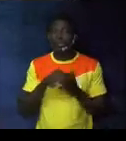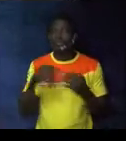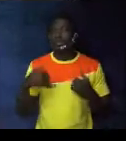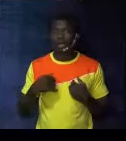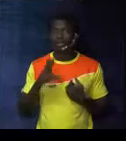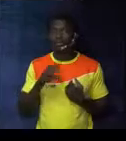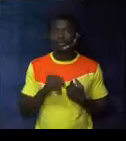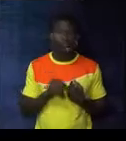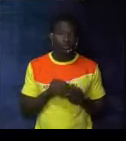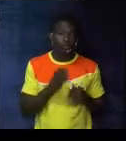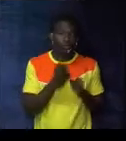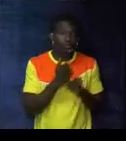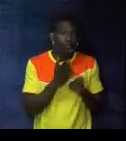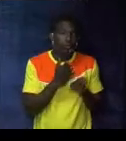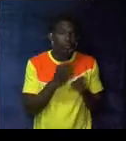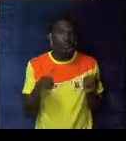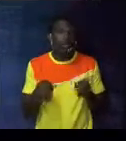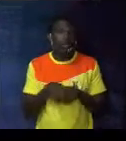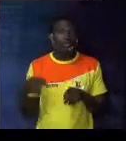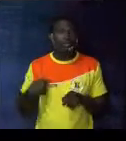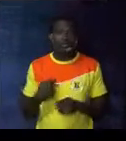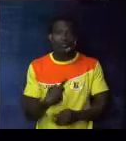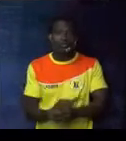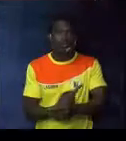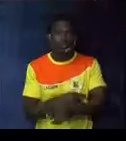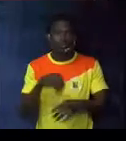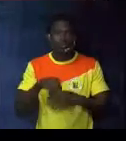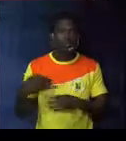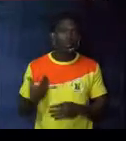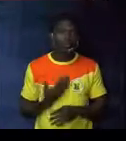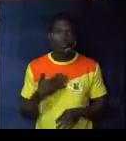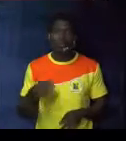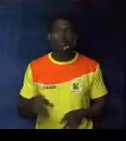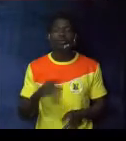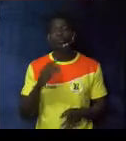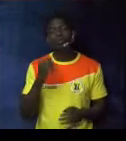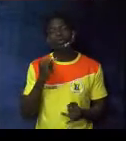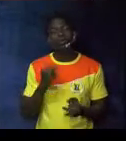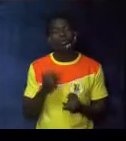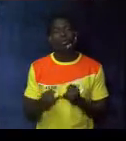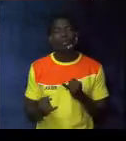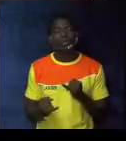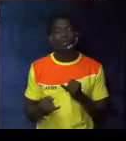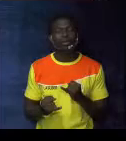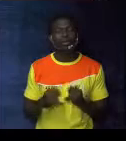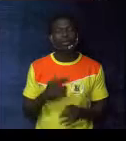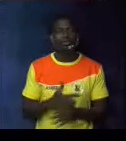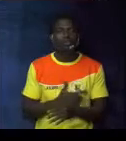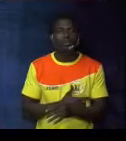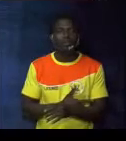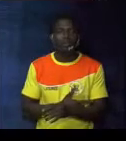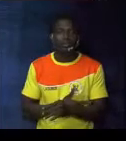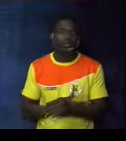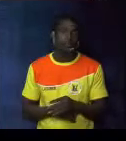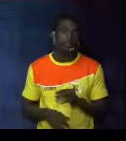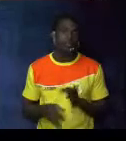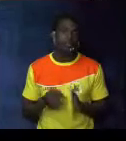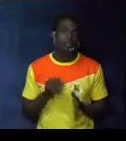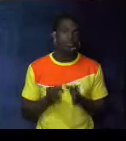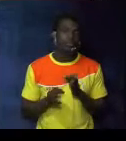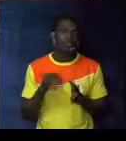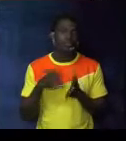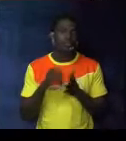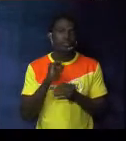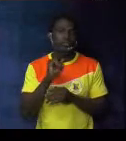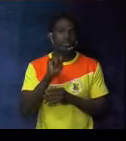trapezium. It has no line of symmetry, as we discussed in our last lesson, except of course if it's an isosceles triangle, which is